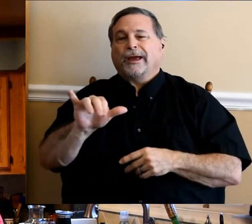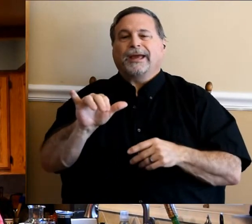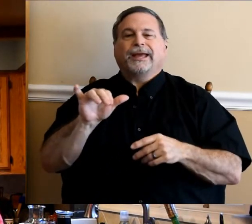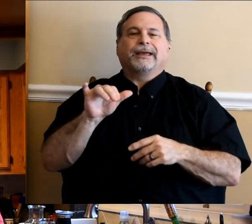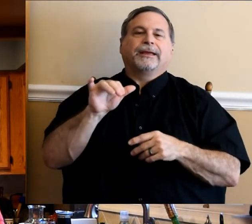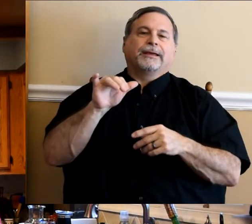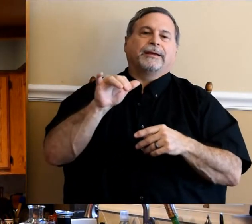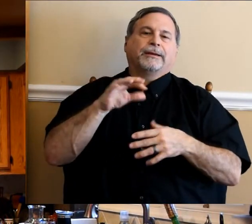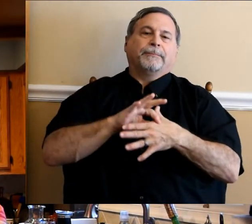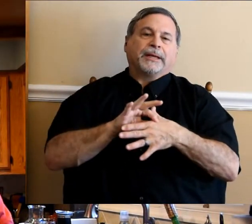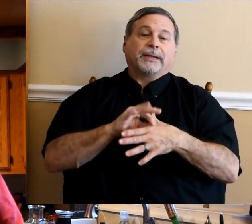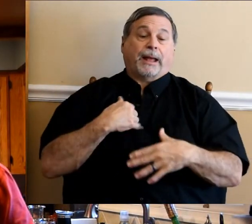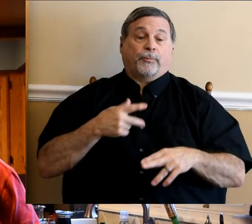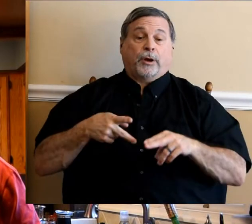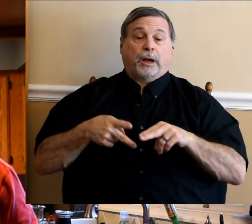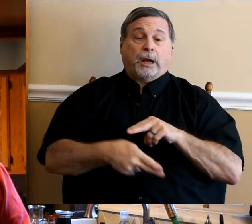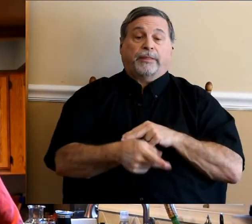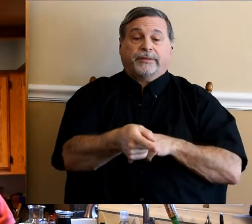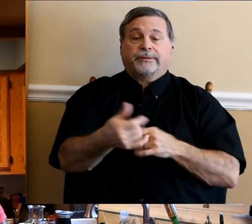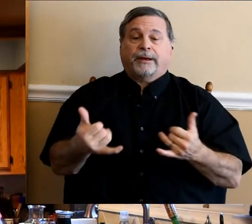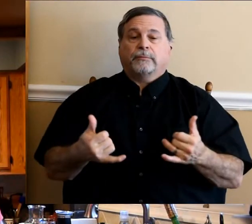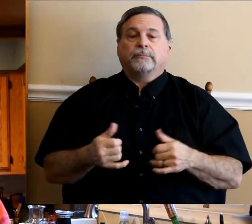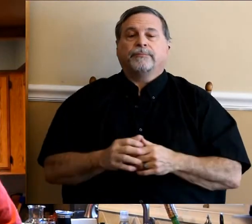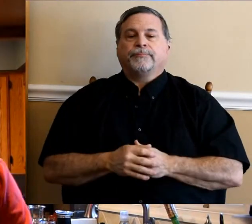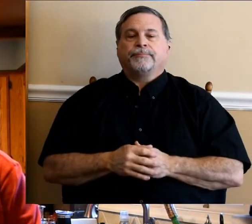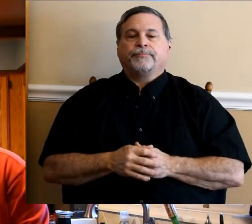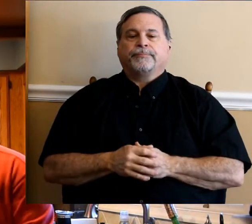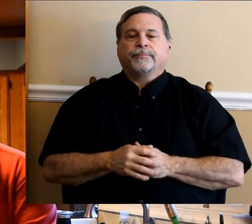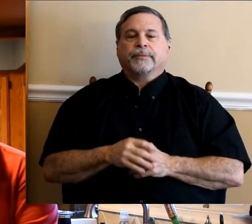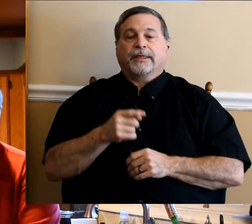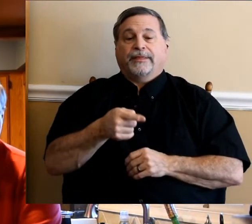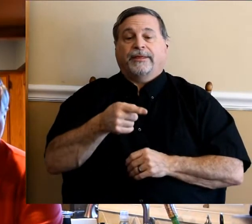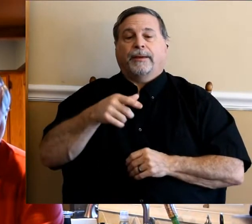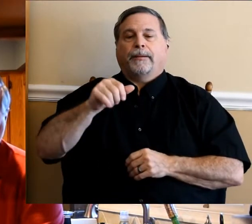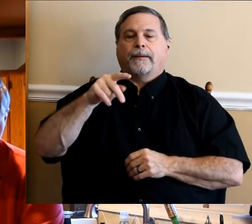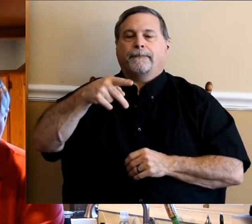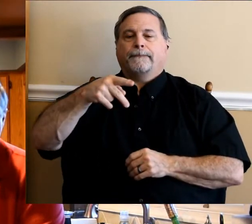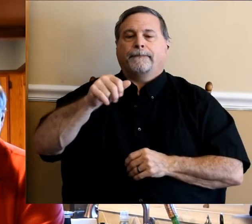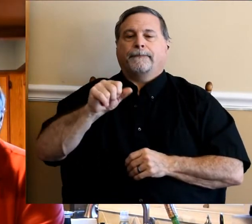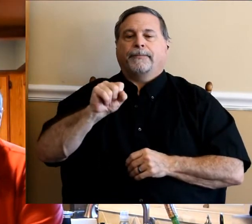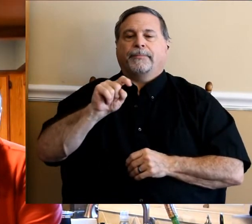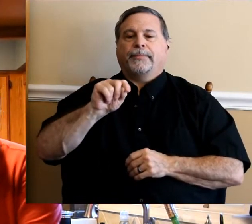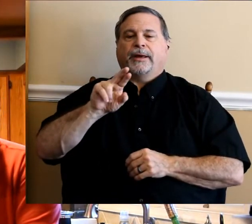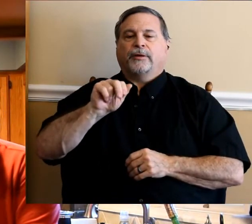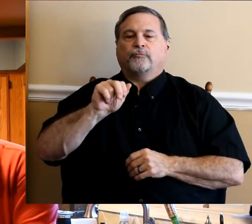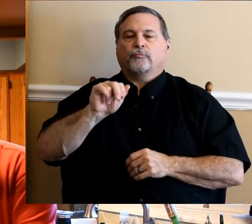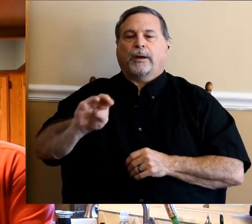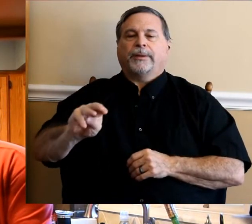good. Now, I'm going to go ahead and cut into this. Now, again, this is our pastrami.